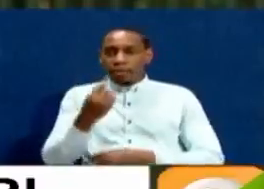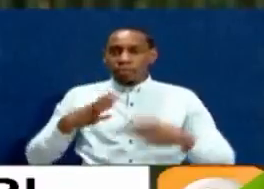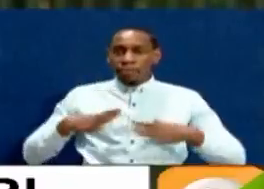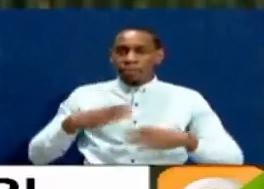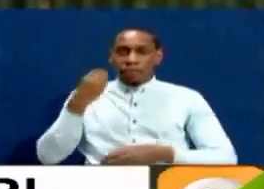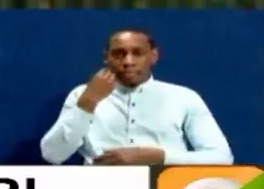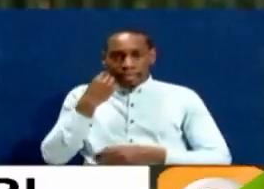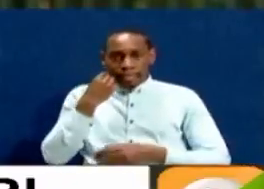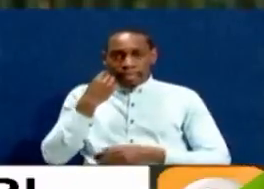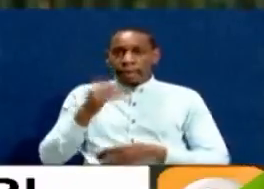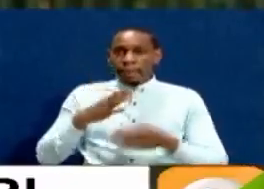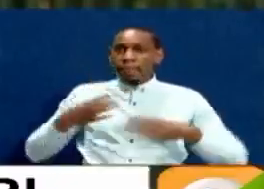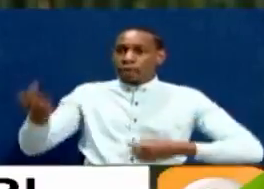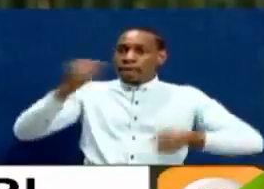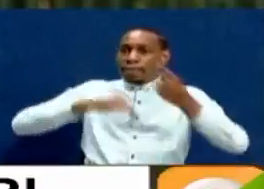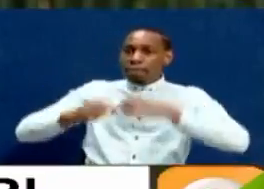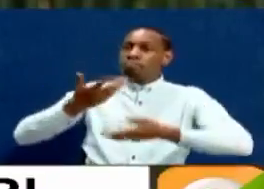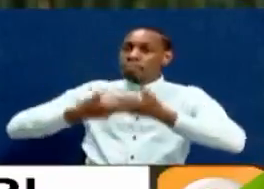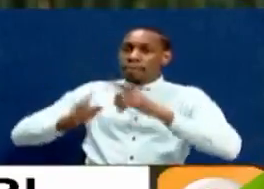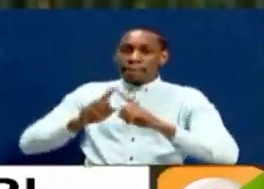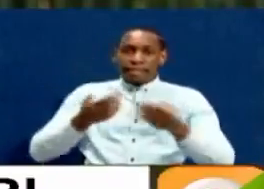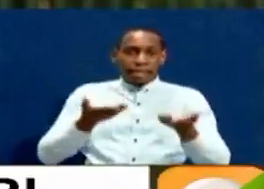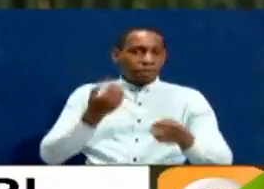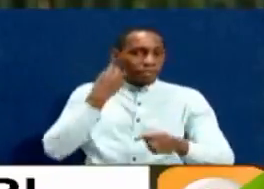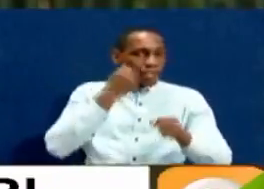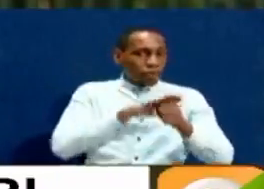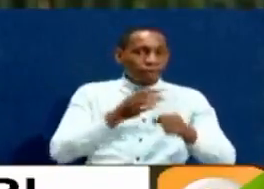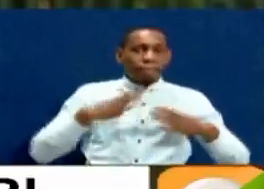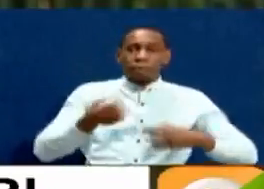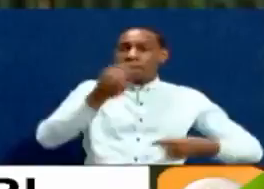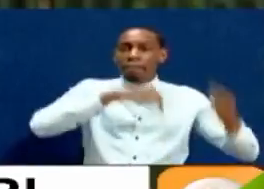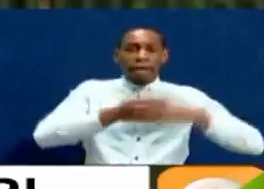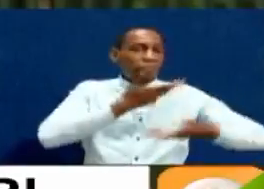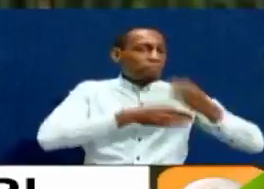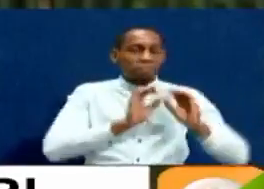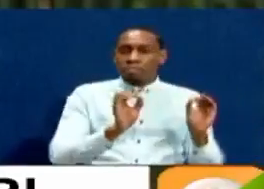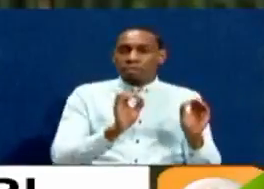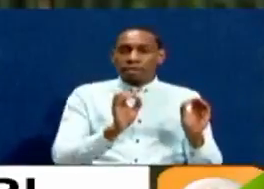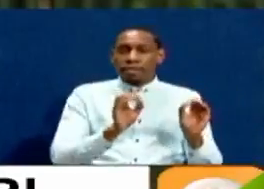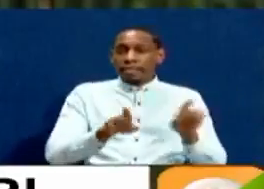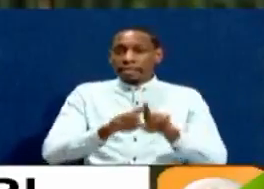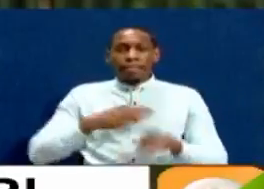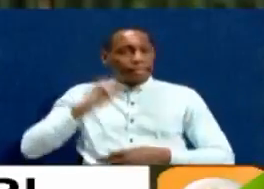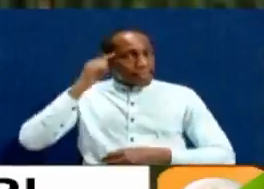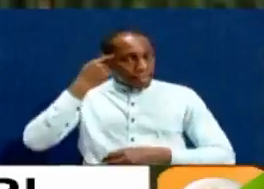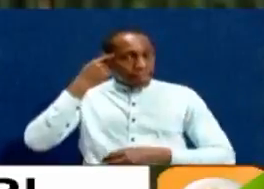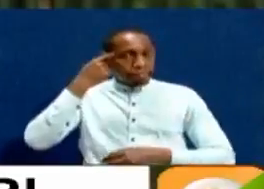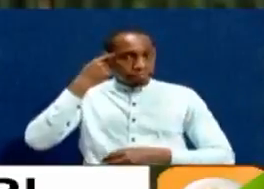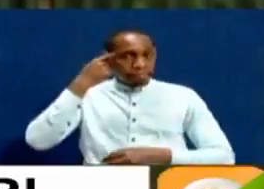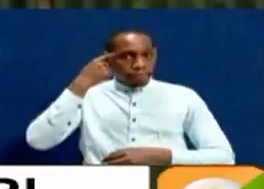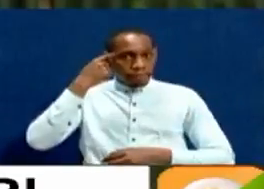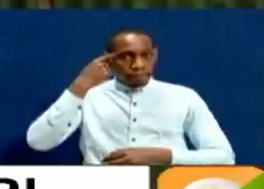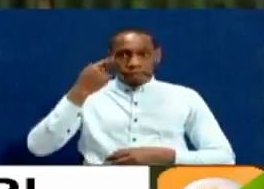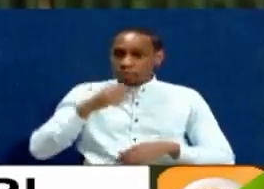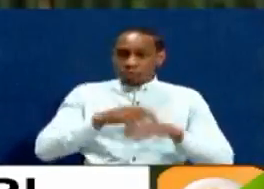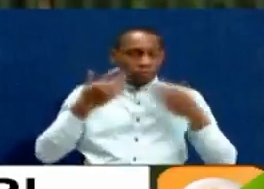come and see you, but in this case no one really comes to see you. And I think at some point I